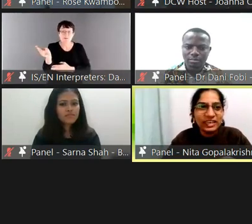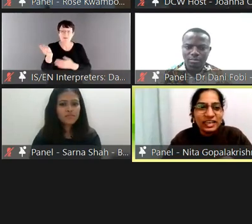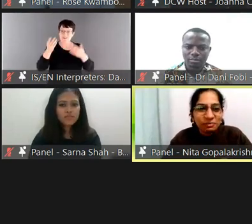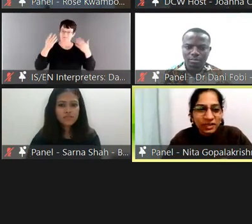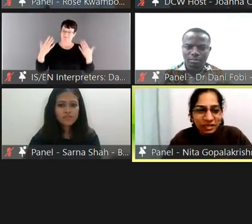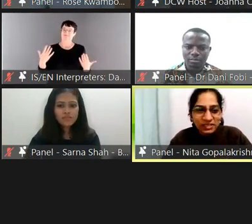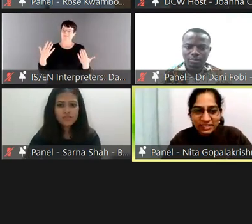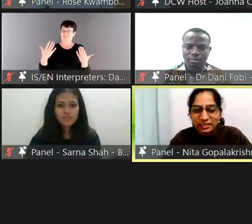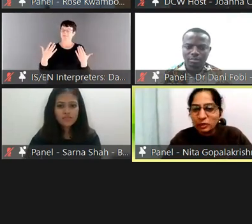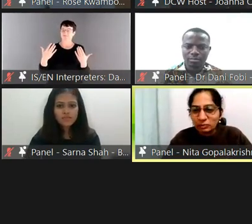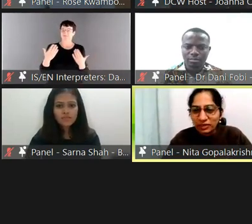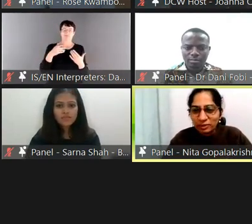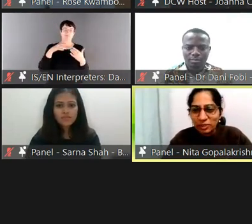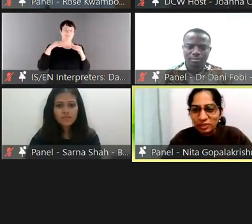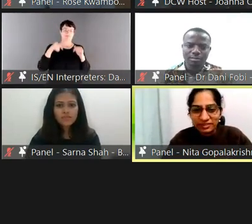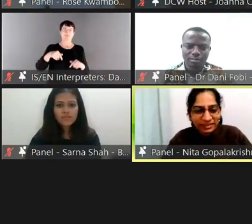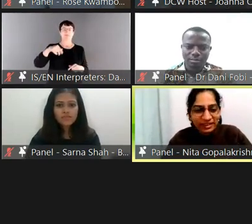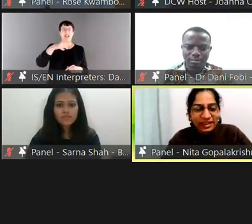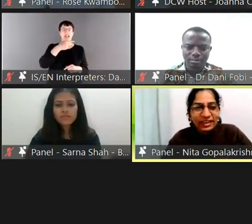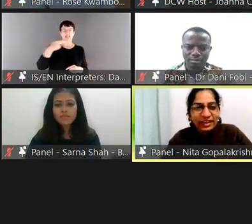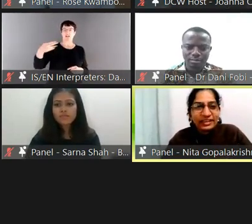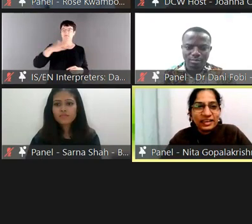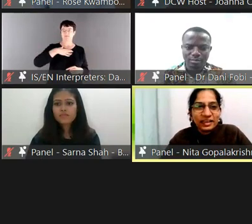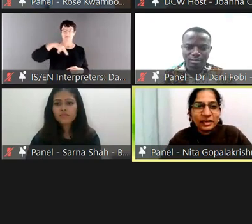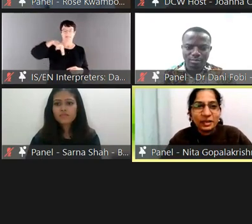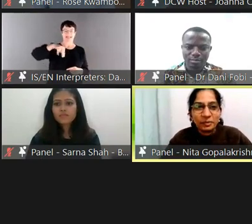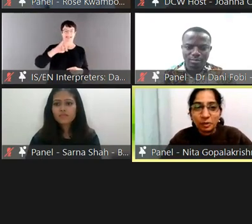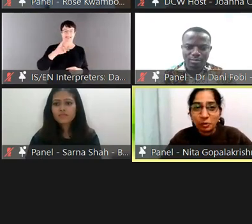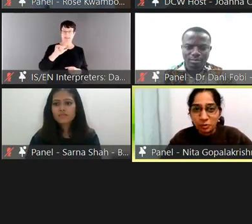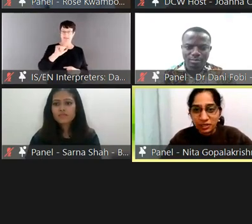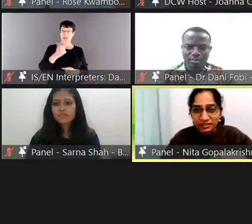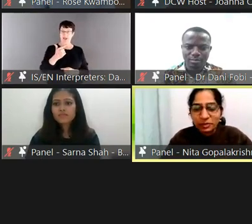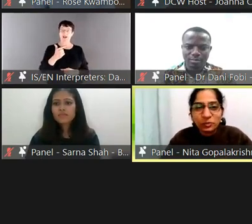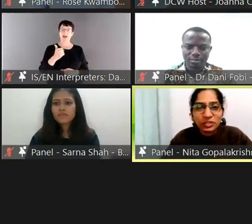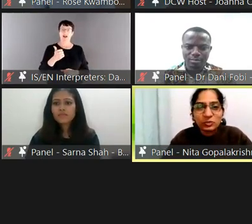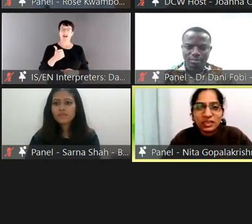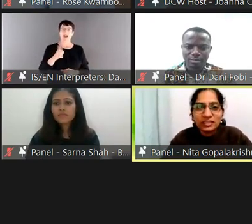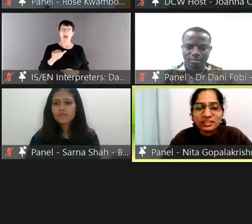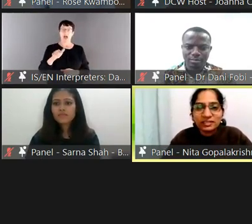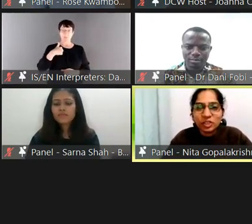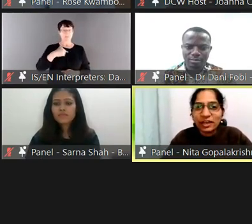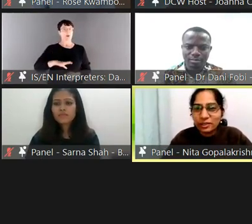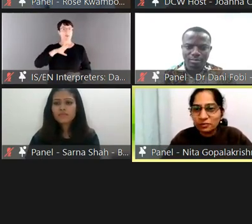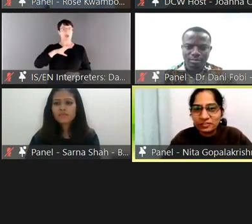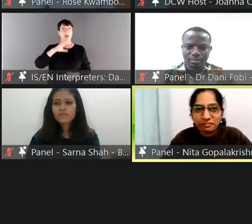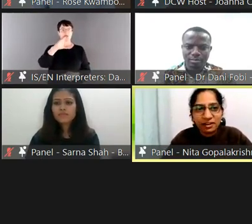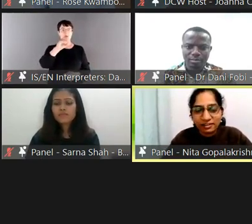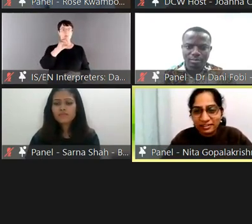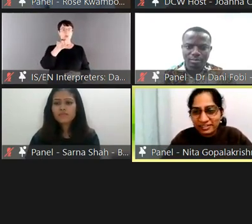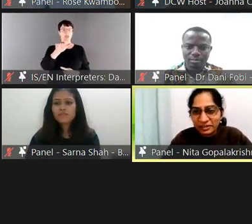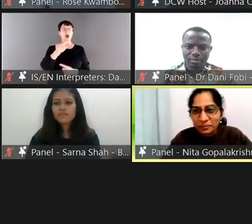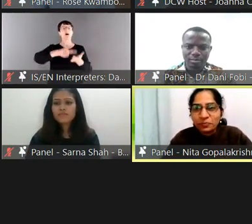children. My name is Nita Gopalakrishnan, and I am a CODA, which means a child of